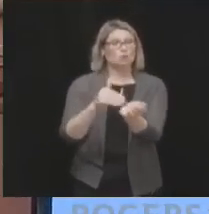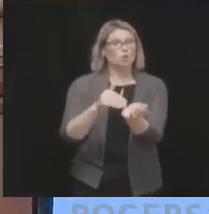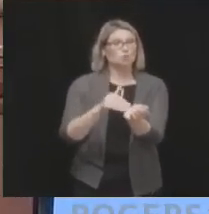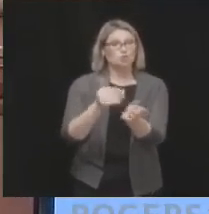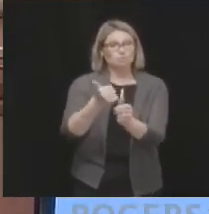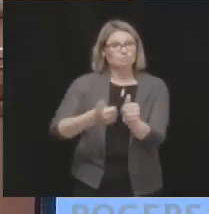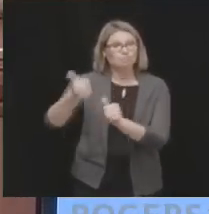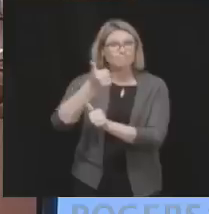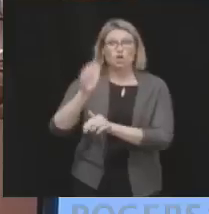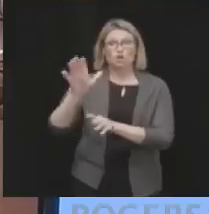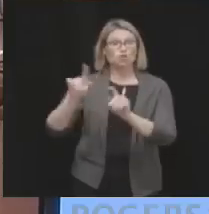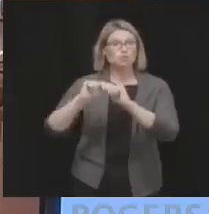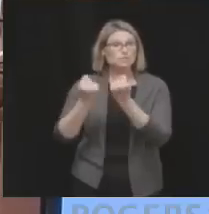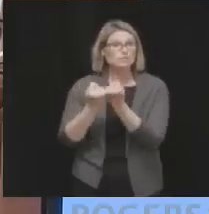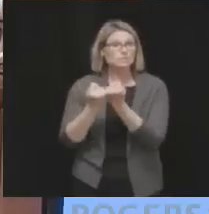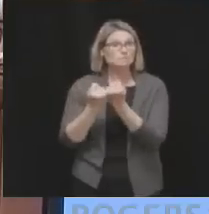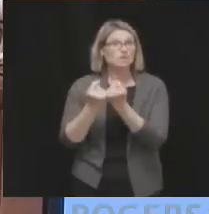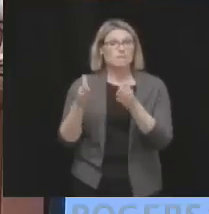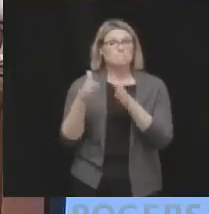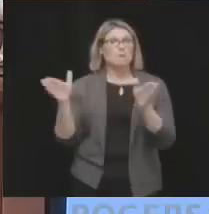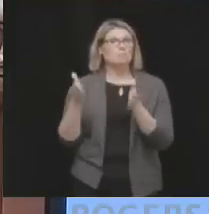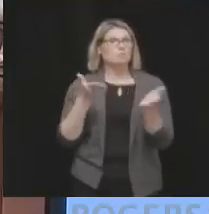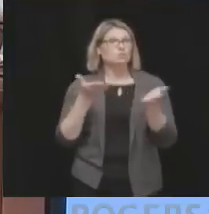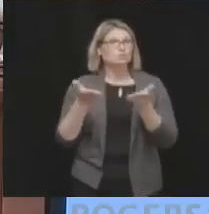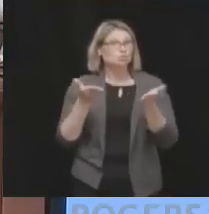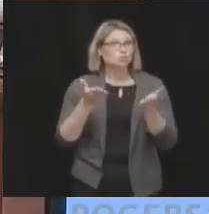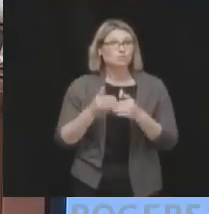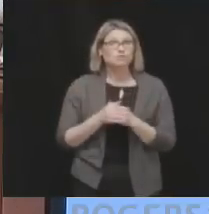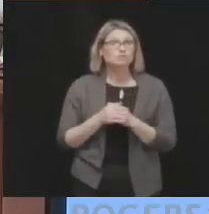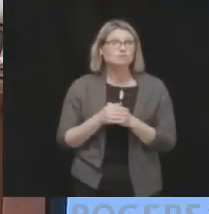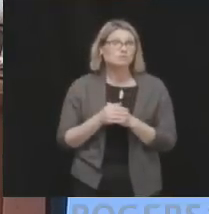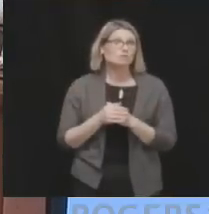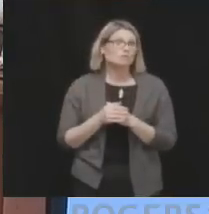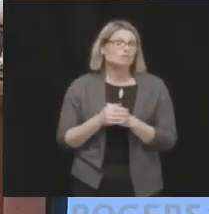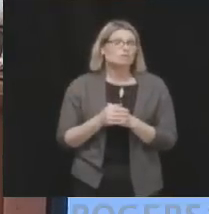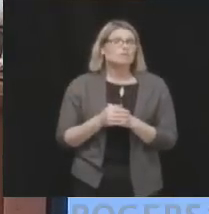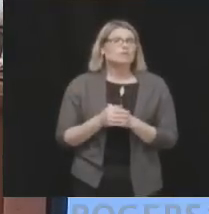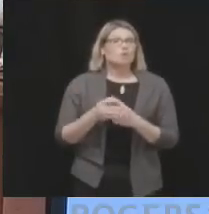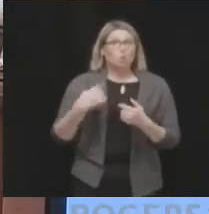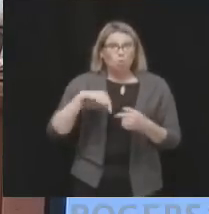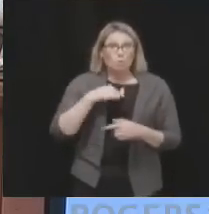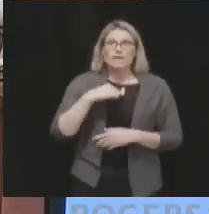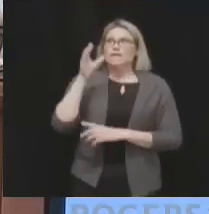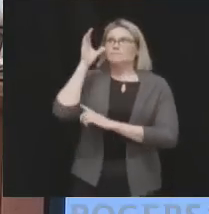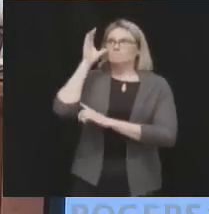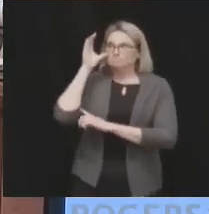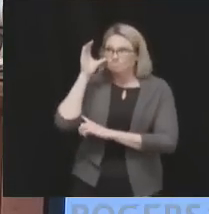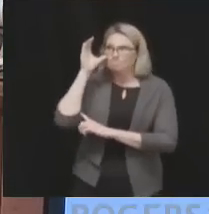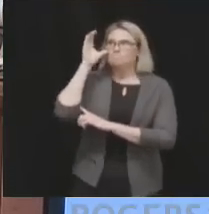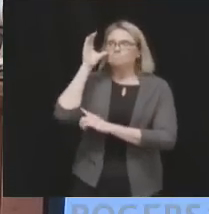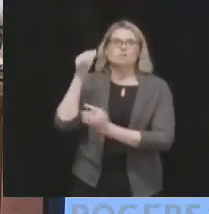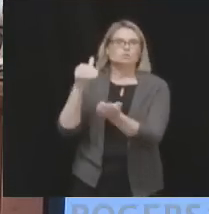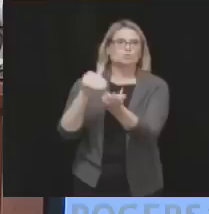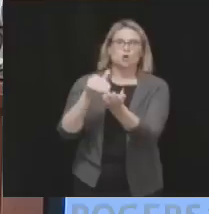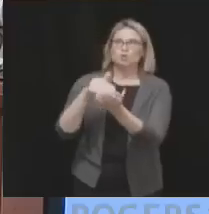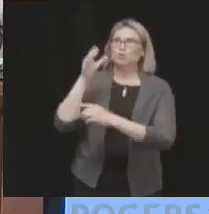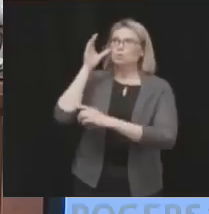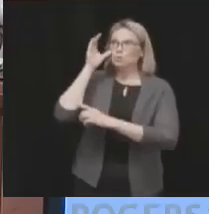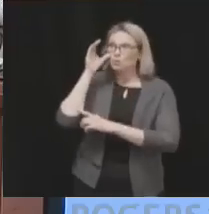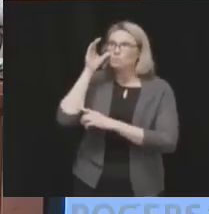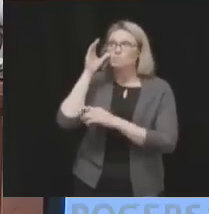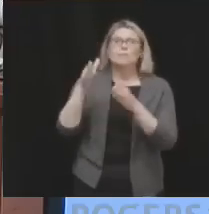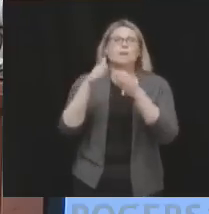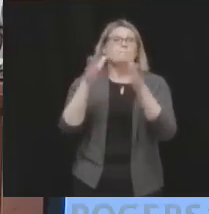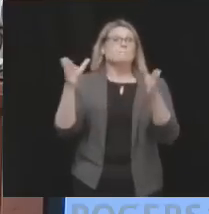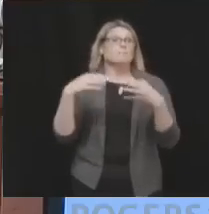Premier's words, innovation. I'm optimistic as things go forward that perhaps in small ways, some of the things that